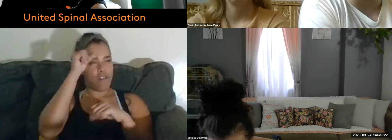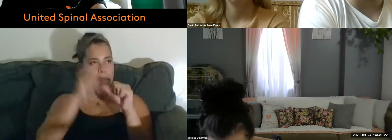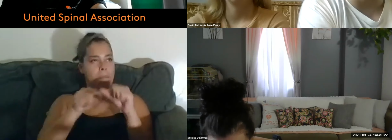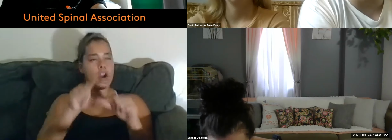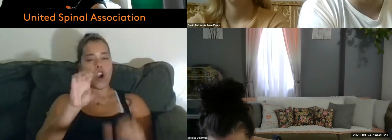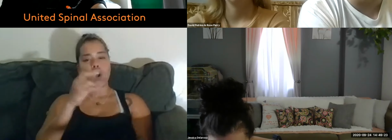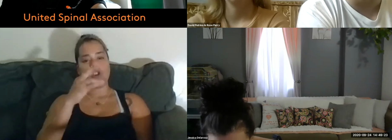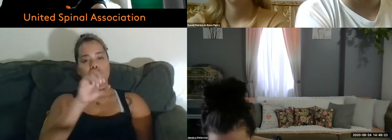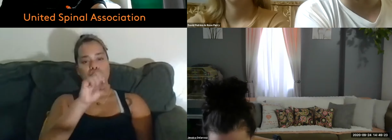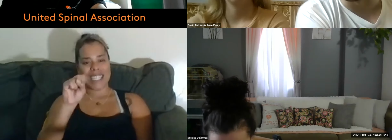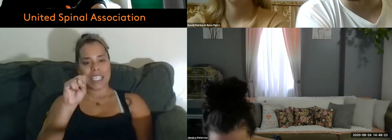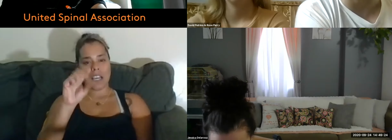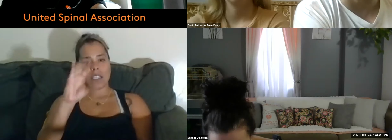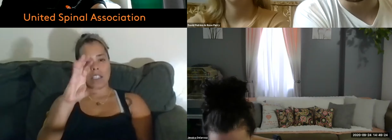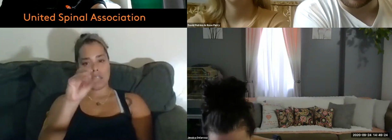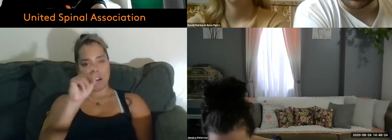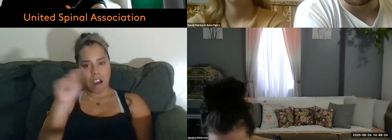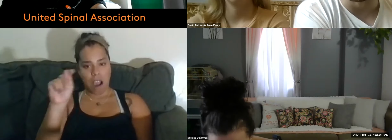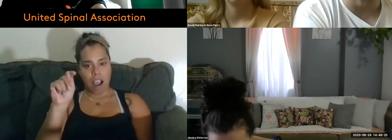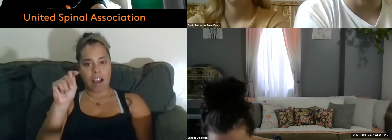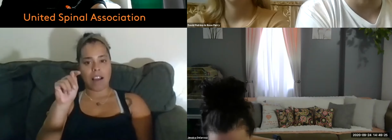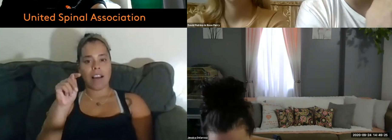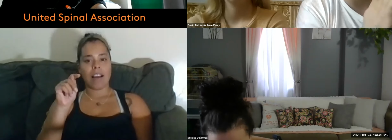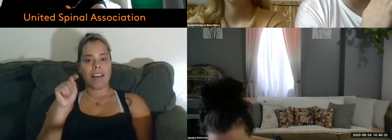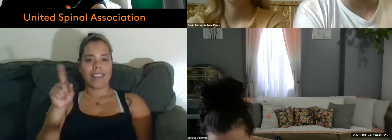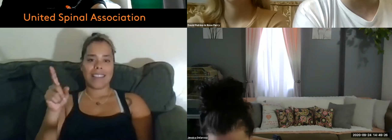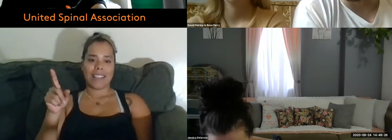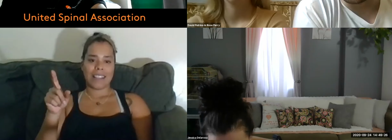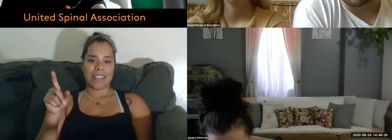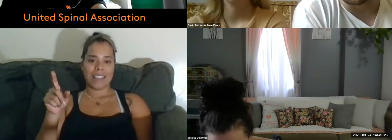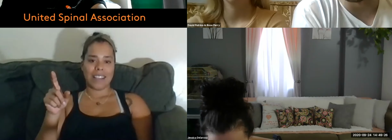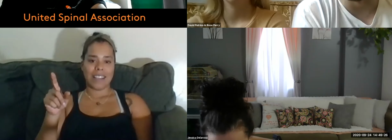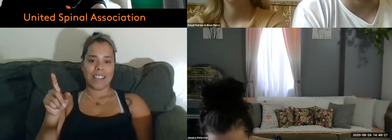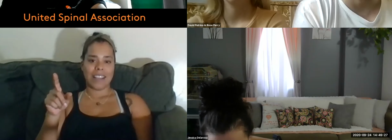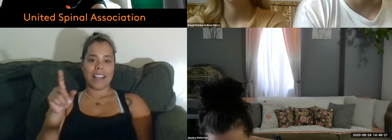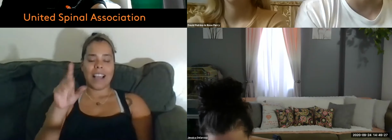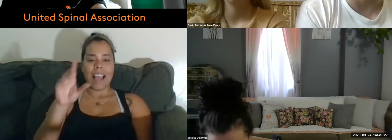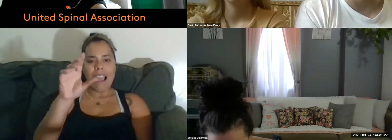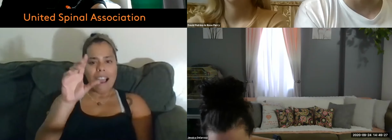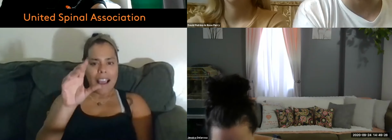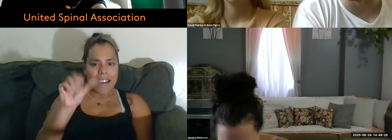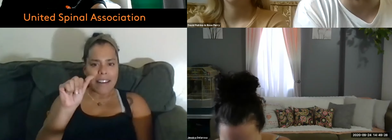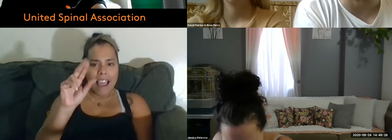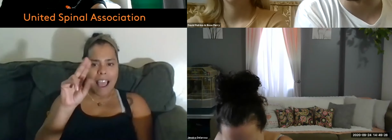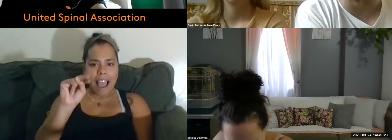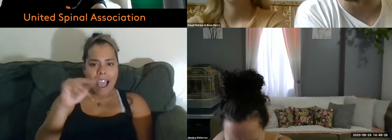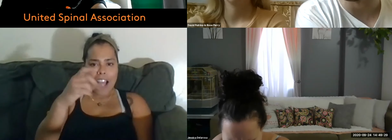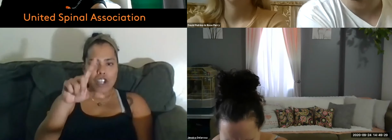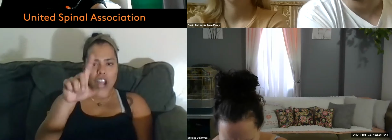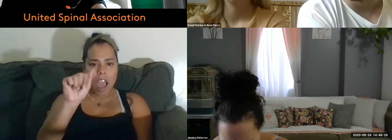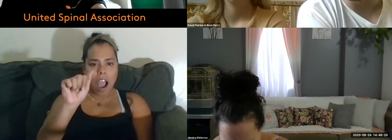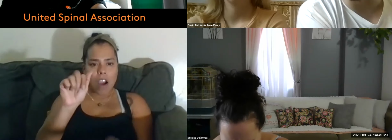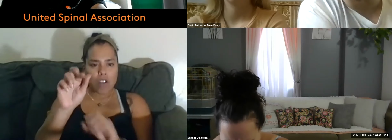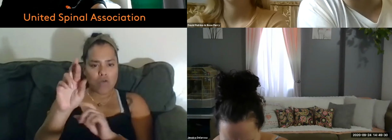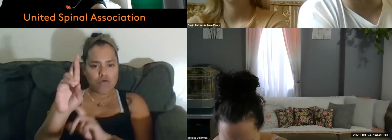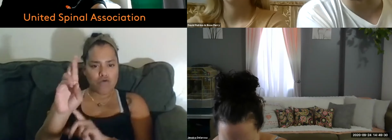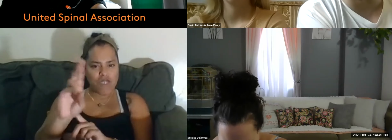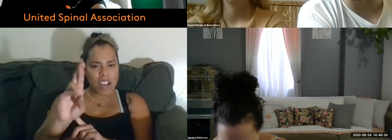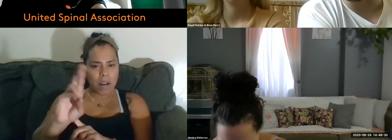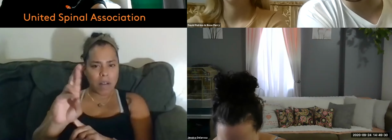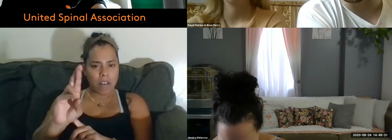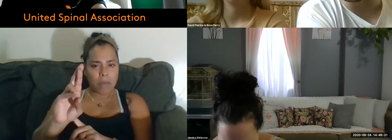He and humanitarian of the year, Angela Riccobono, who definitely a lot of people know here. She